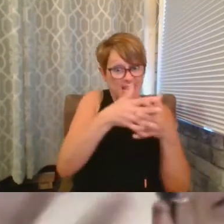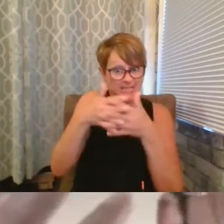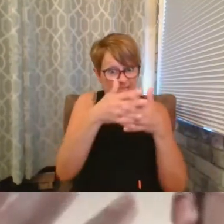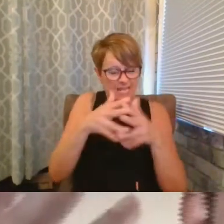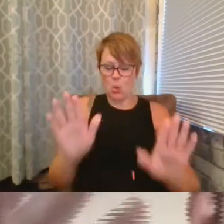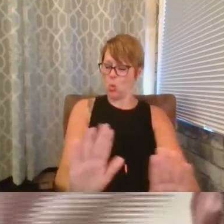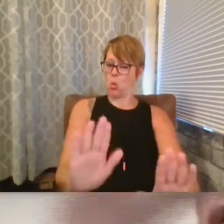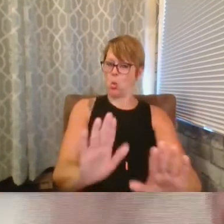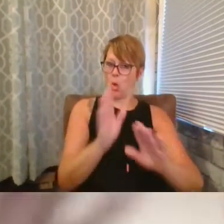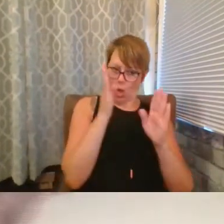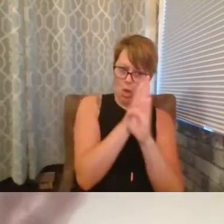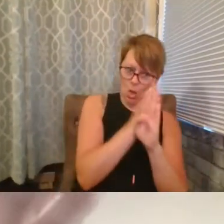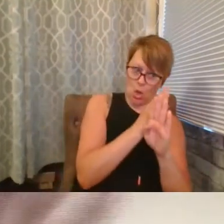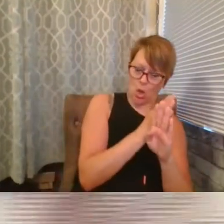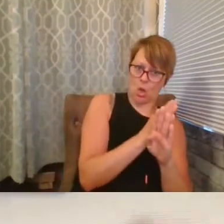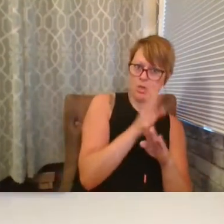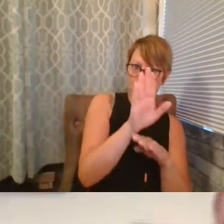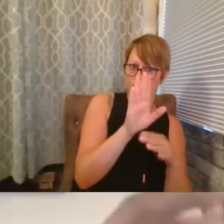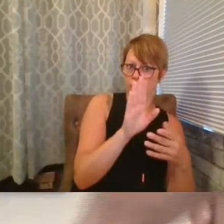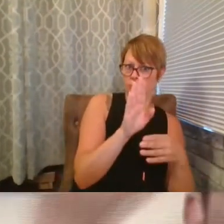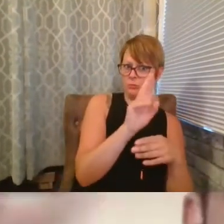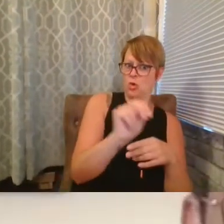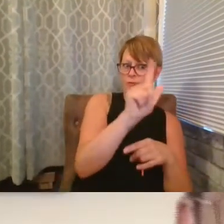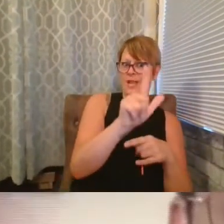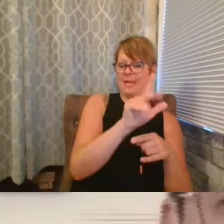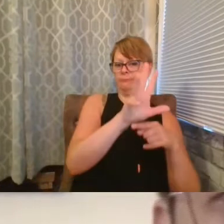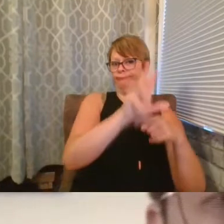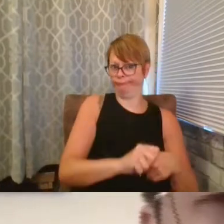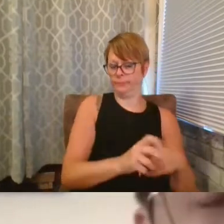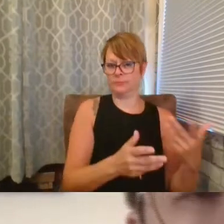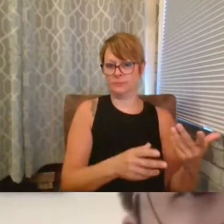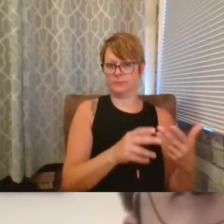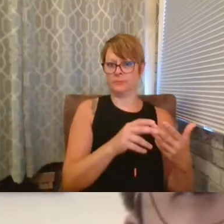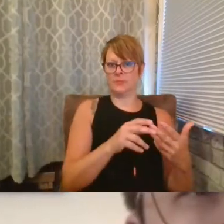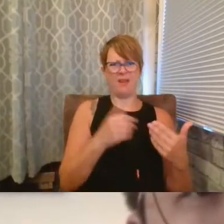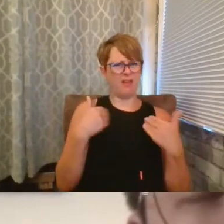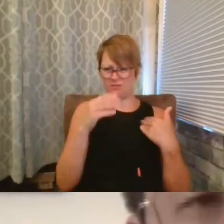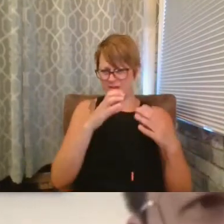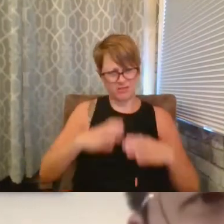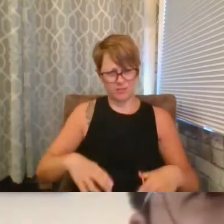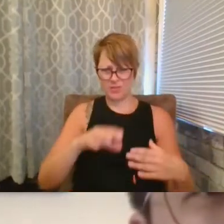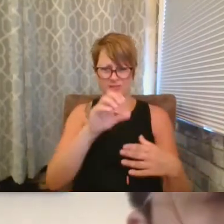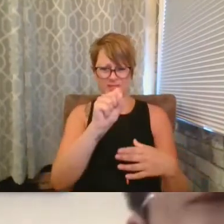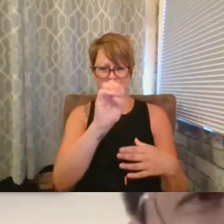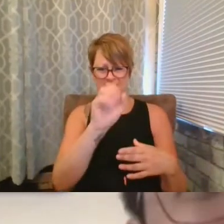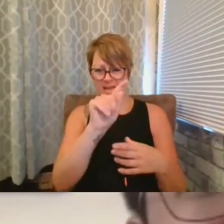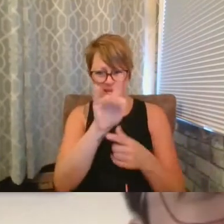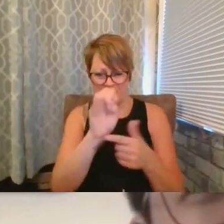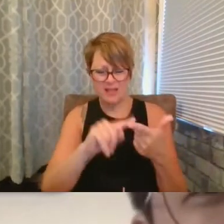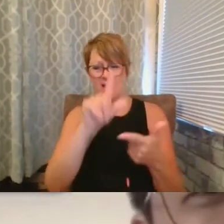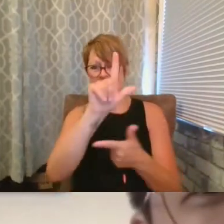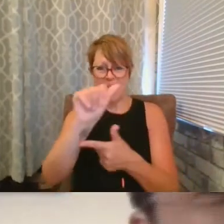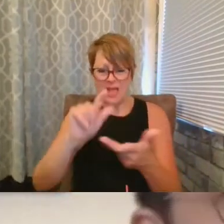you can do a global business. Like we have customers in New York, LA, Seattle, Atlanta, and they don't